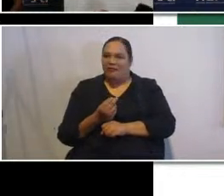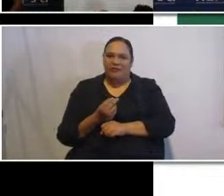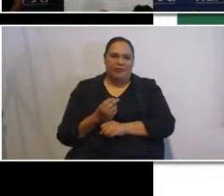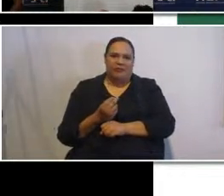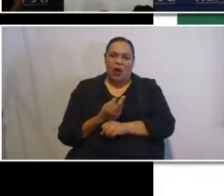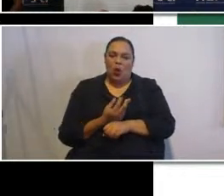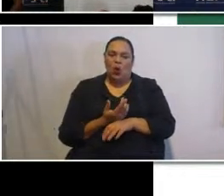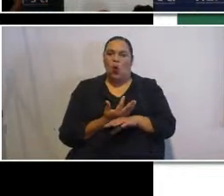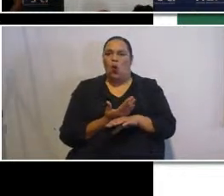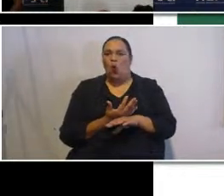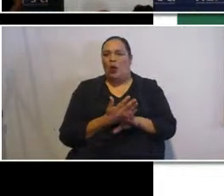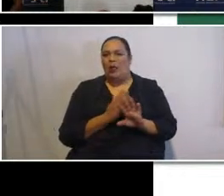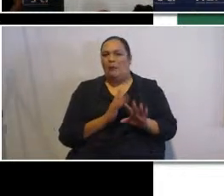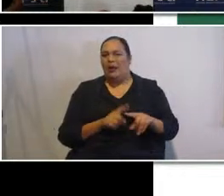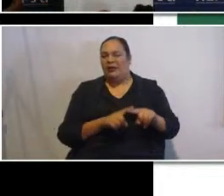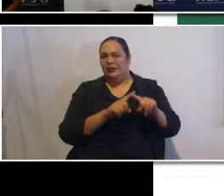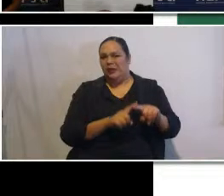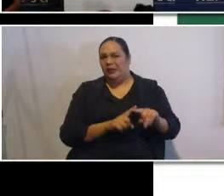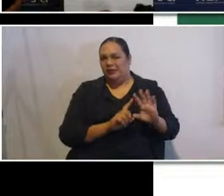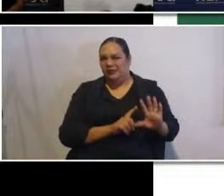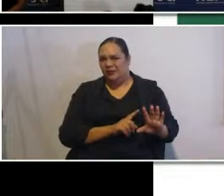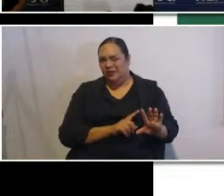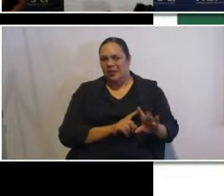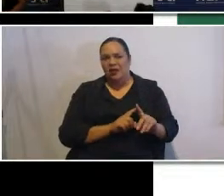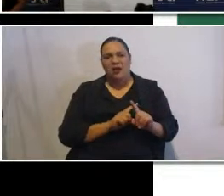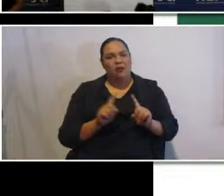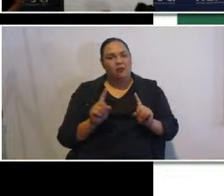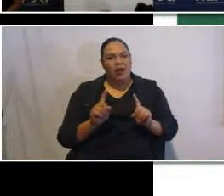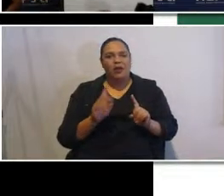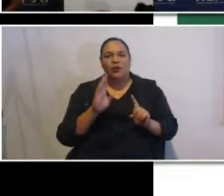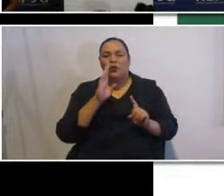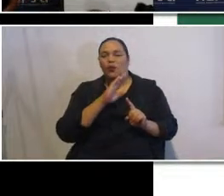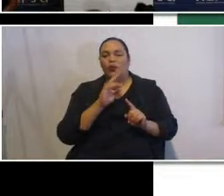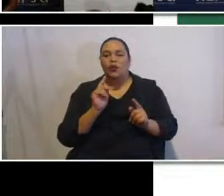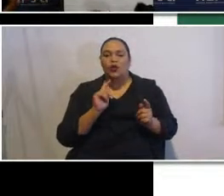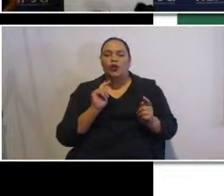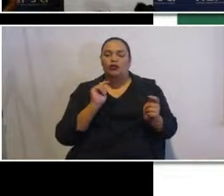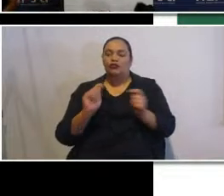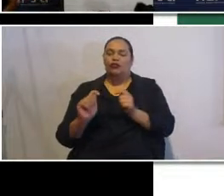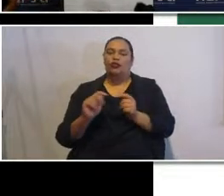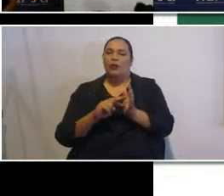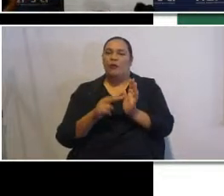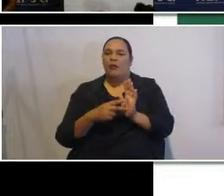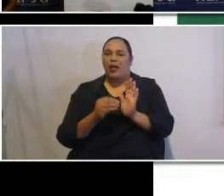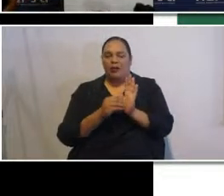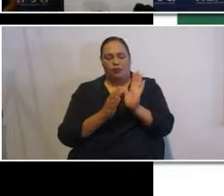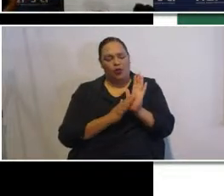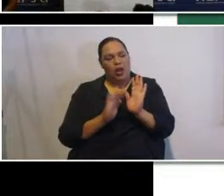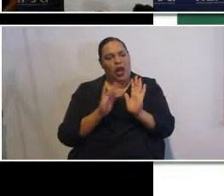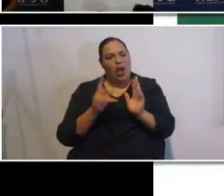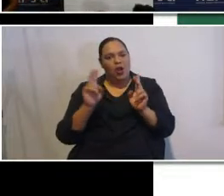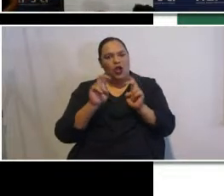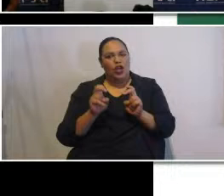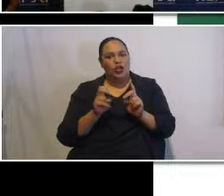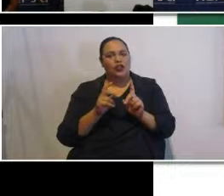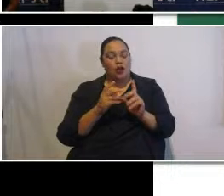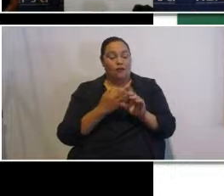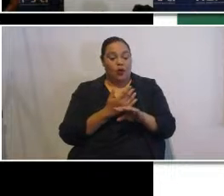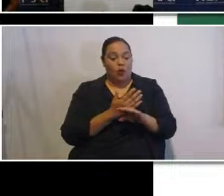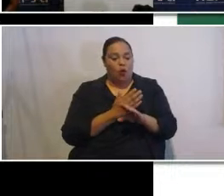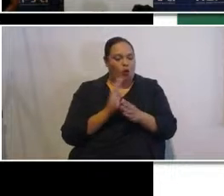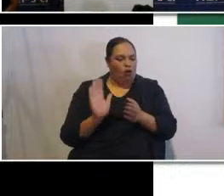coal, and there's no transition plan of how Eskom is moving away from